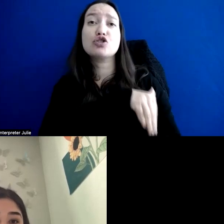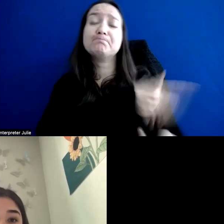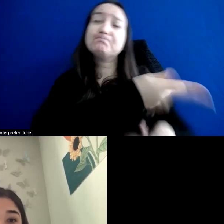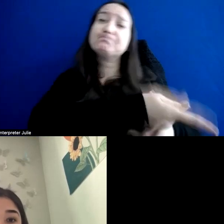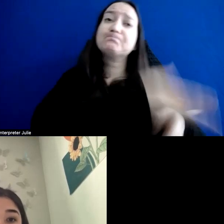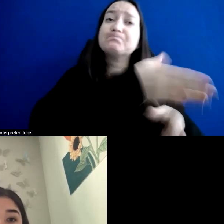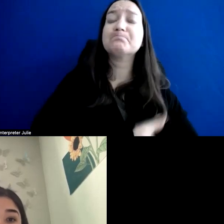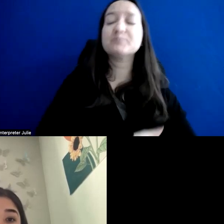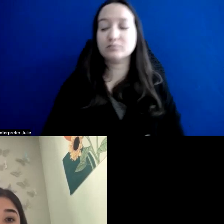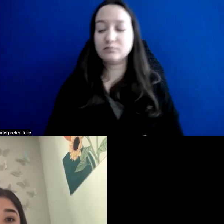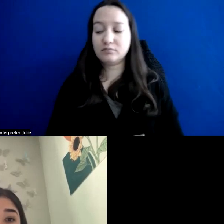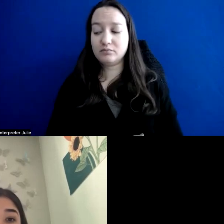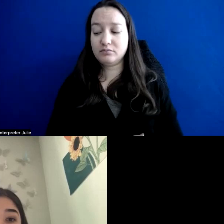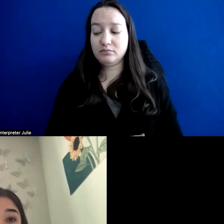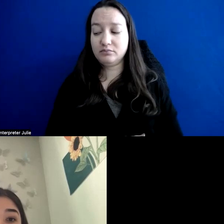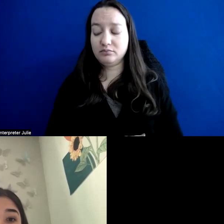carers.